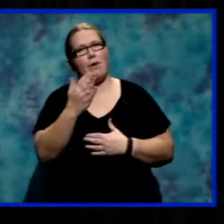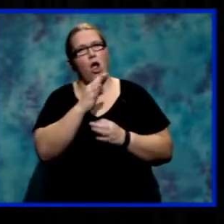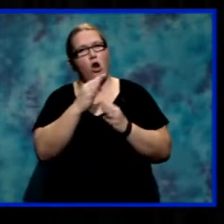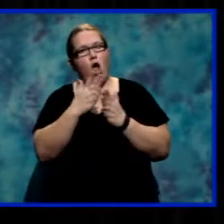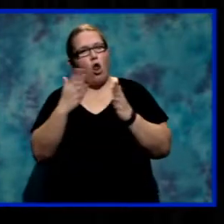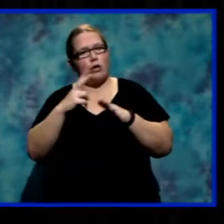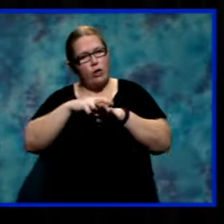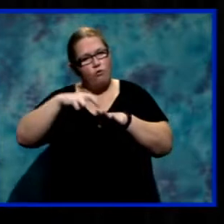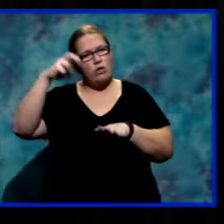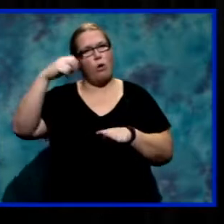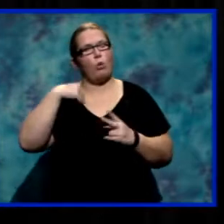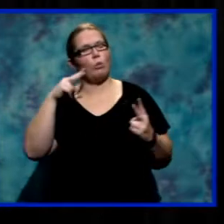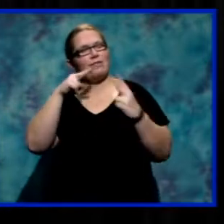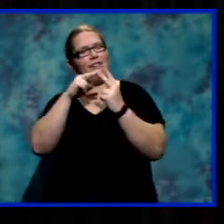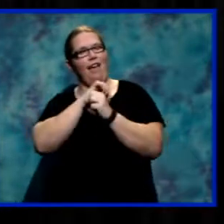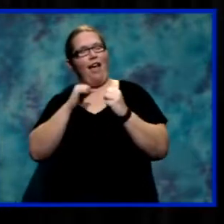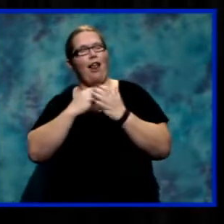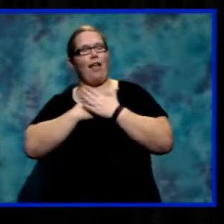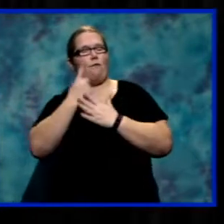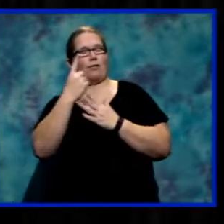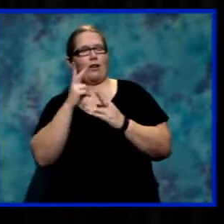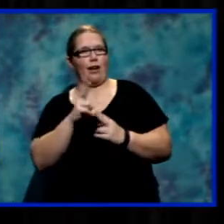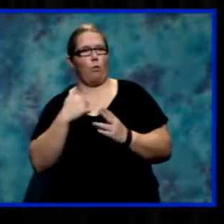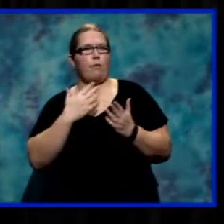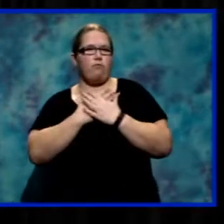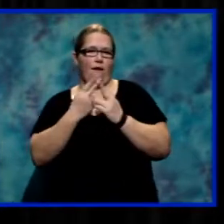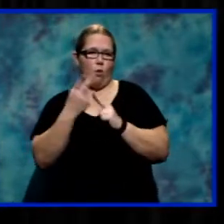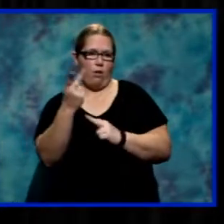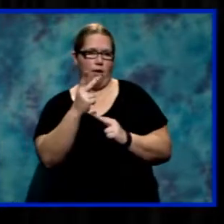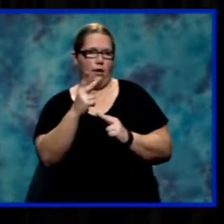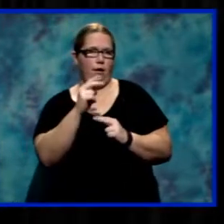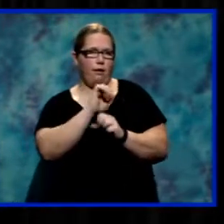to the resurrection and we'll see our loved ones again. So let's pray for Lily and her family.